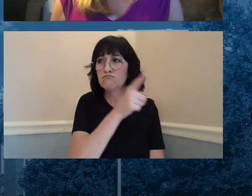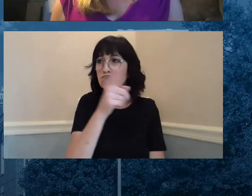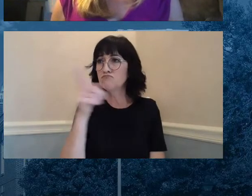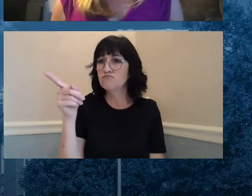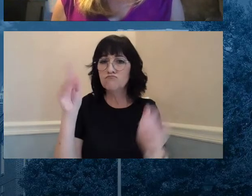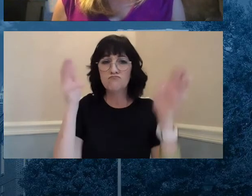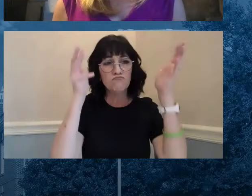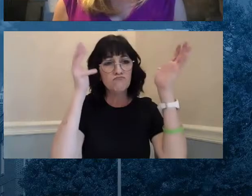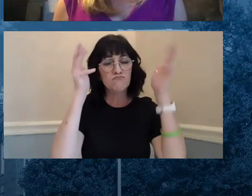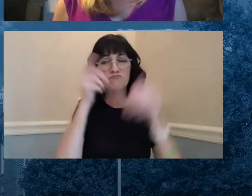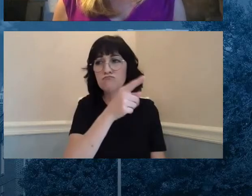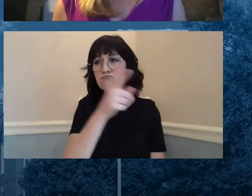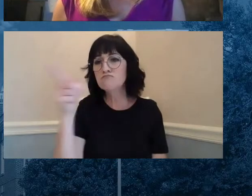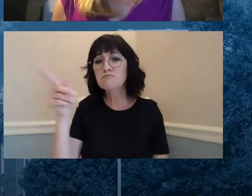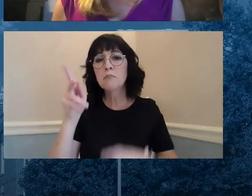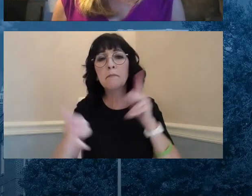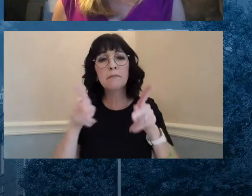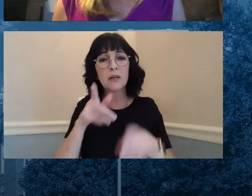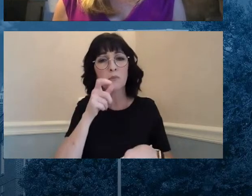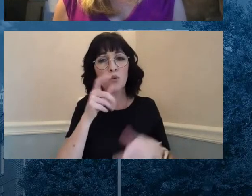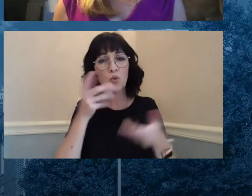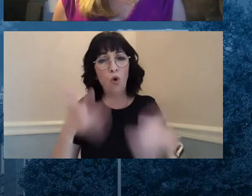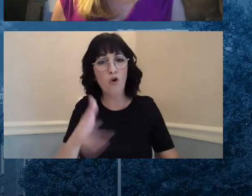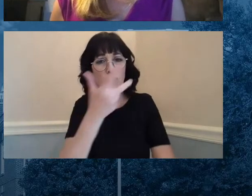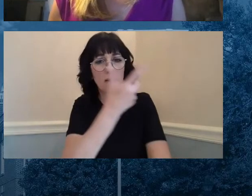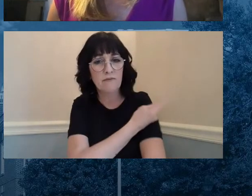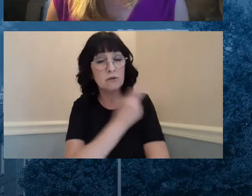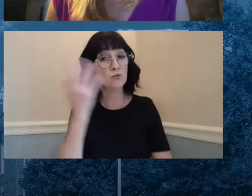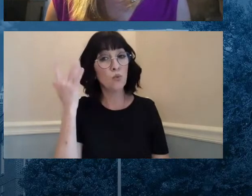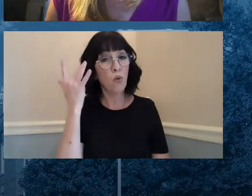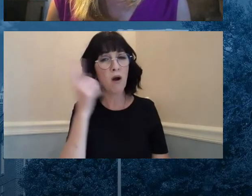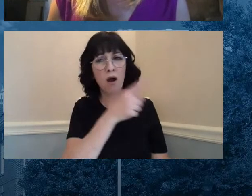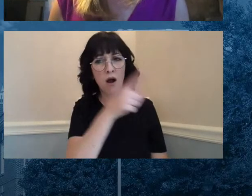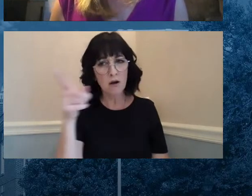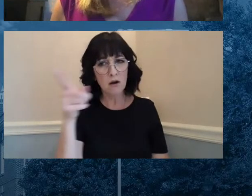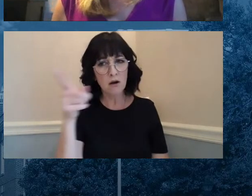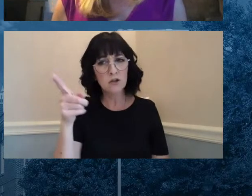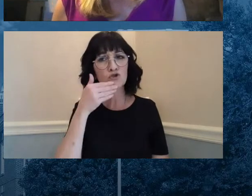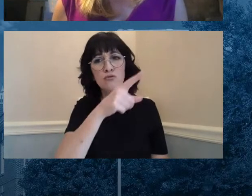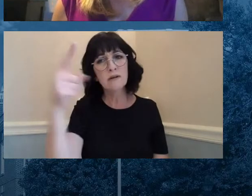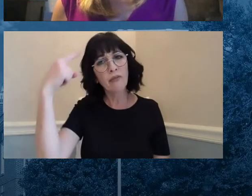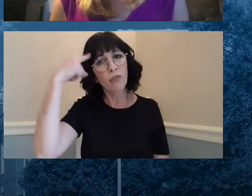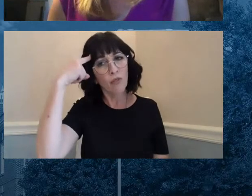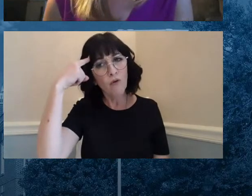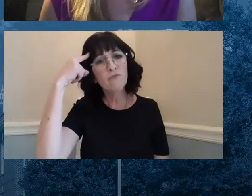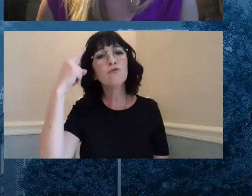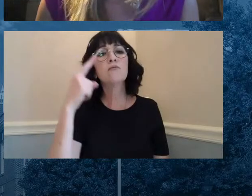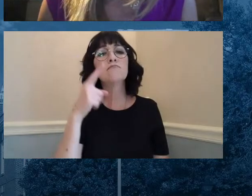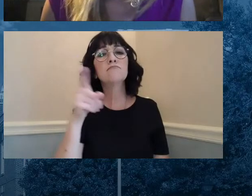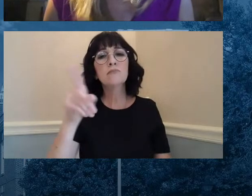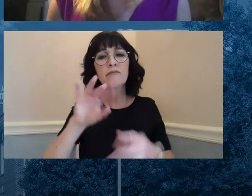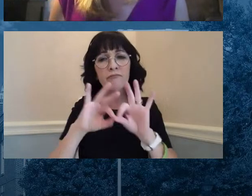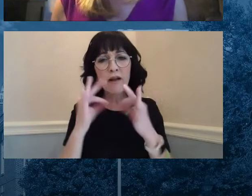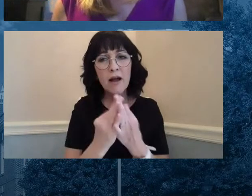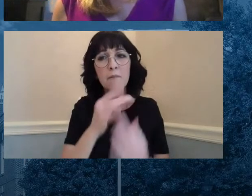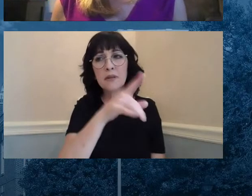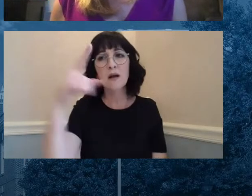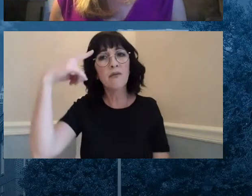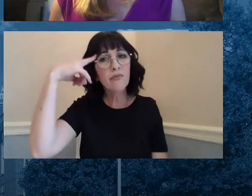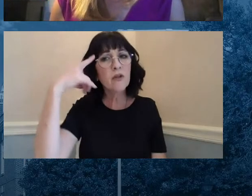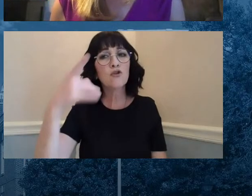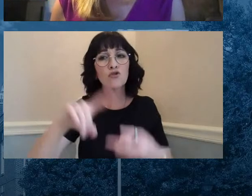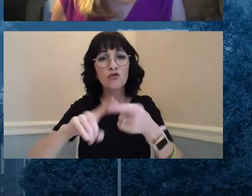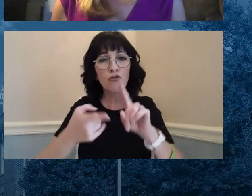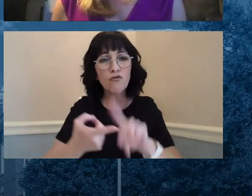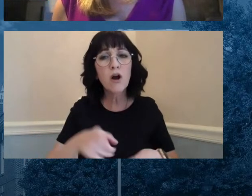themselves, their families, their friends, and their communities. And they're really, you who all are getting vaccinated